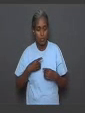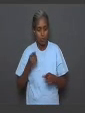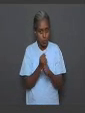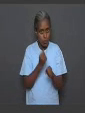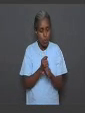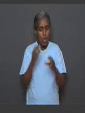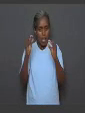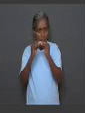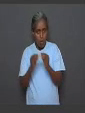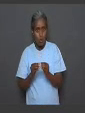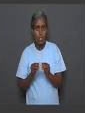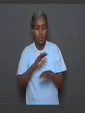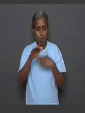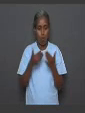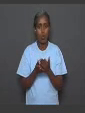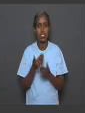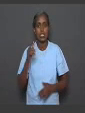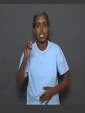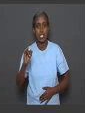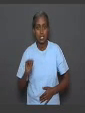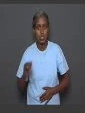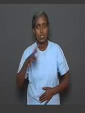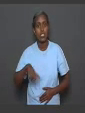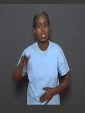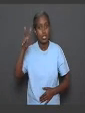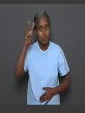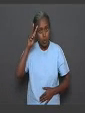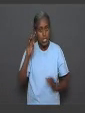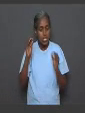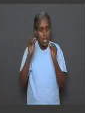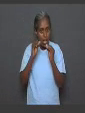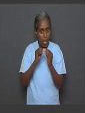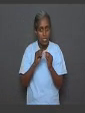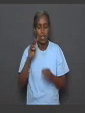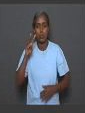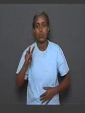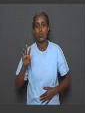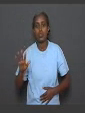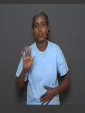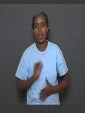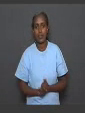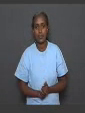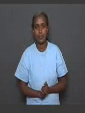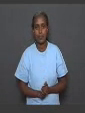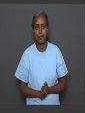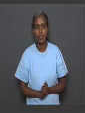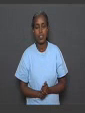was calculate all the integers whose squares add up to